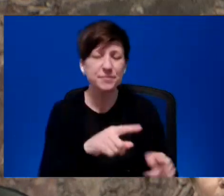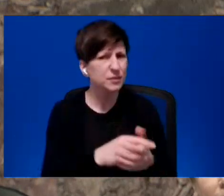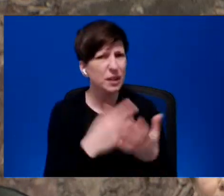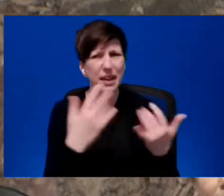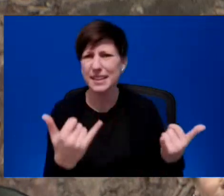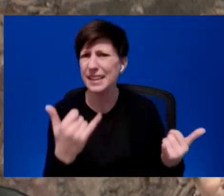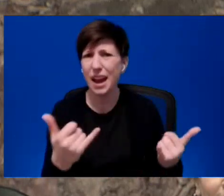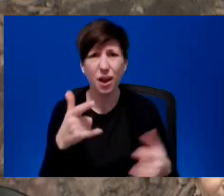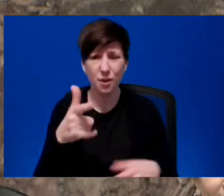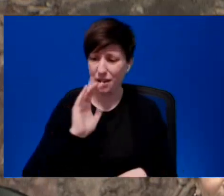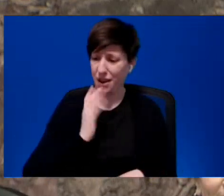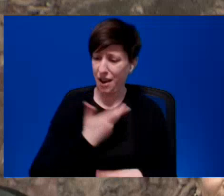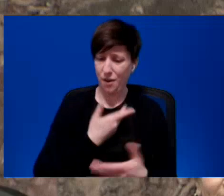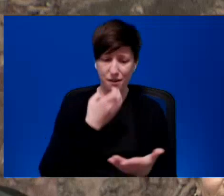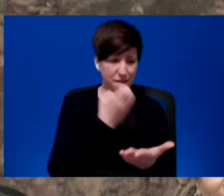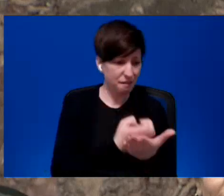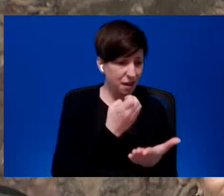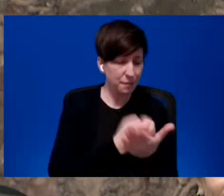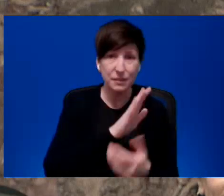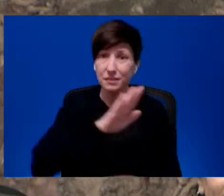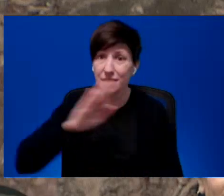Canada.